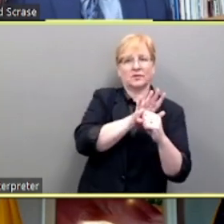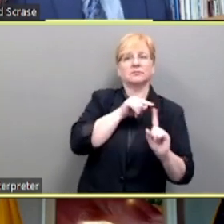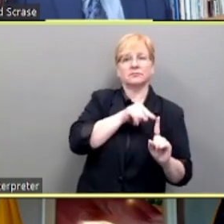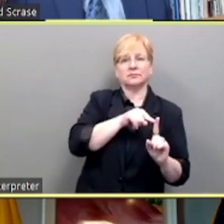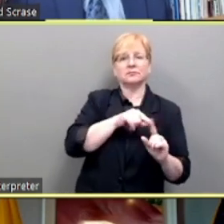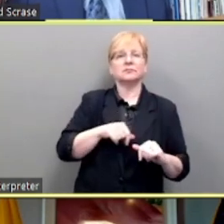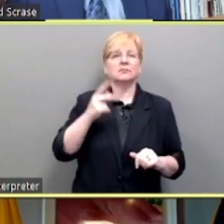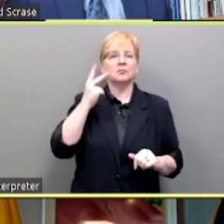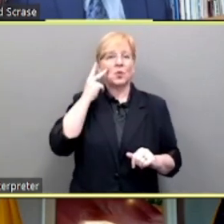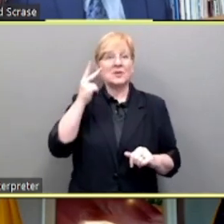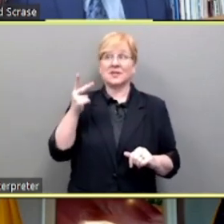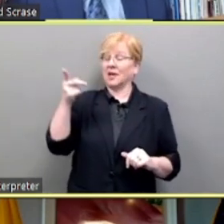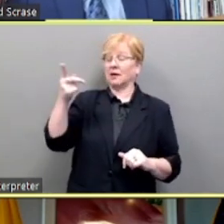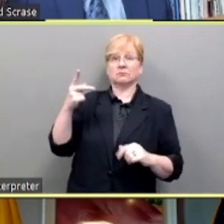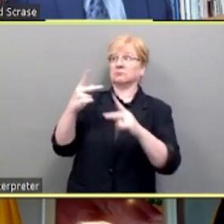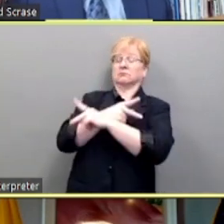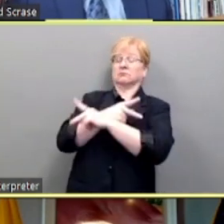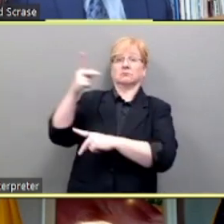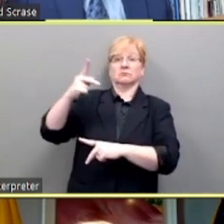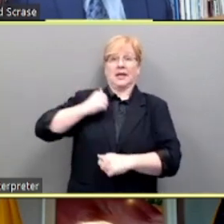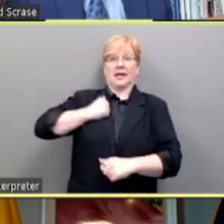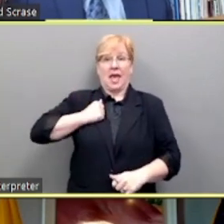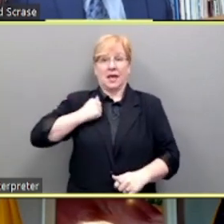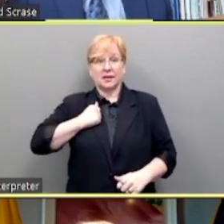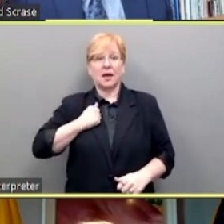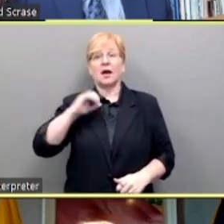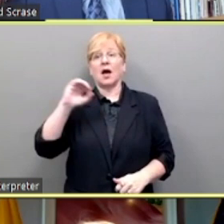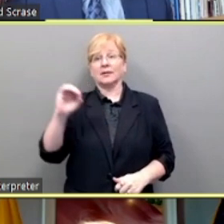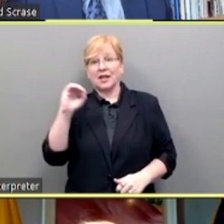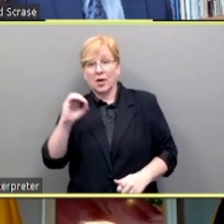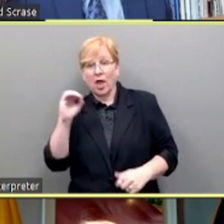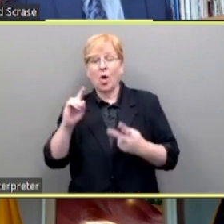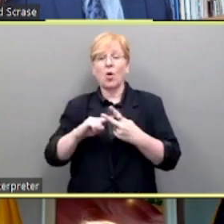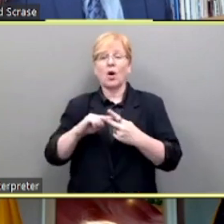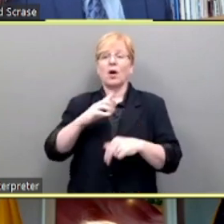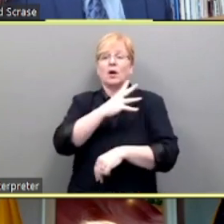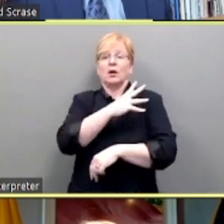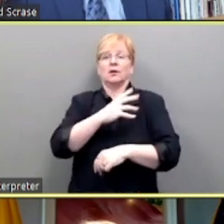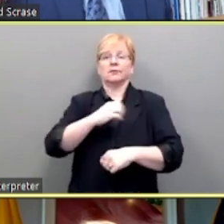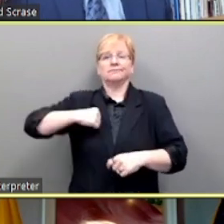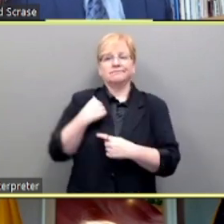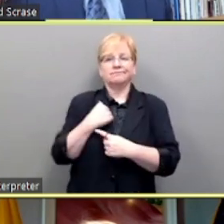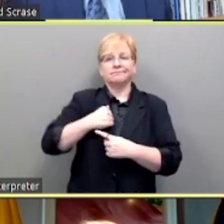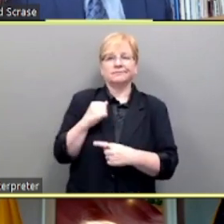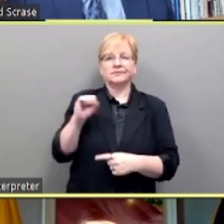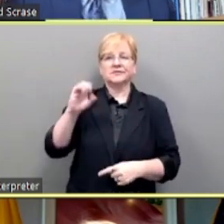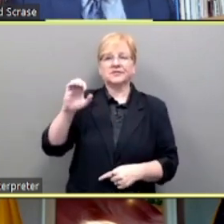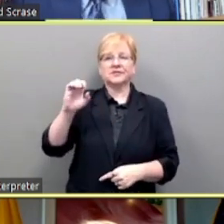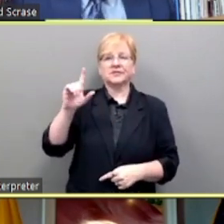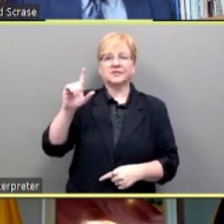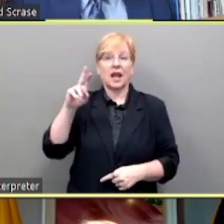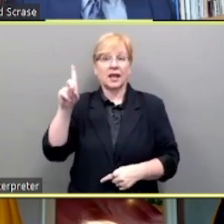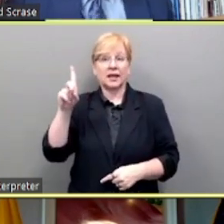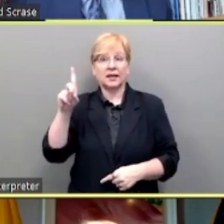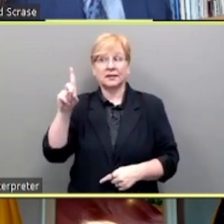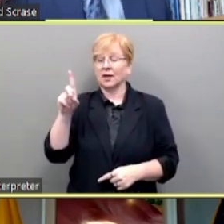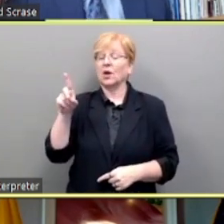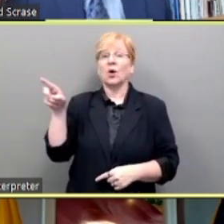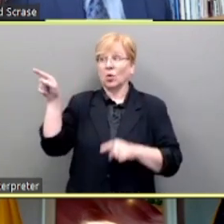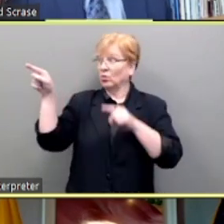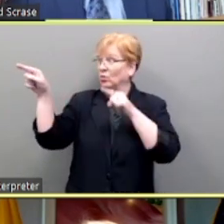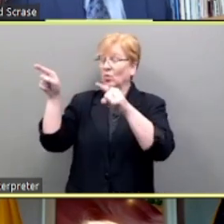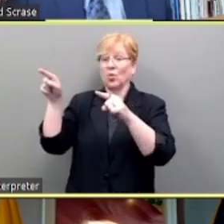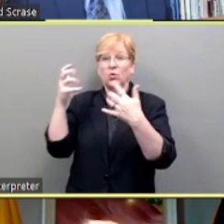Canada, and in Scotland. And really the unvaccinated people are our biggest